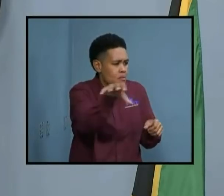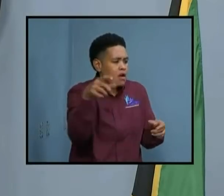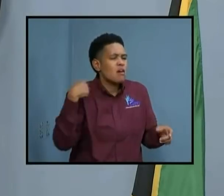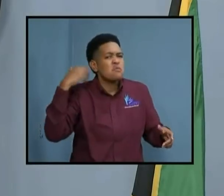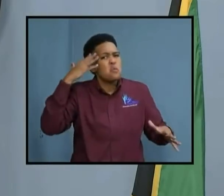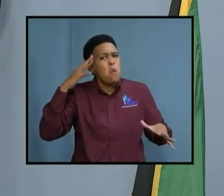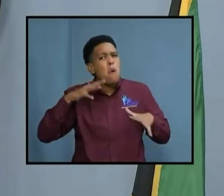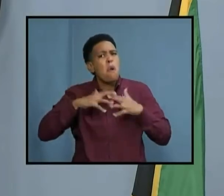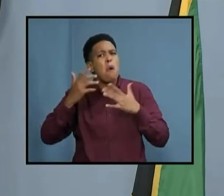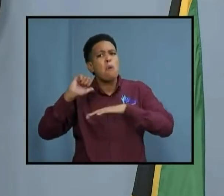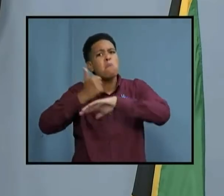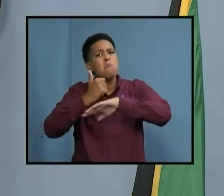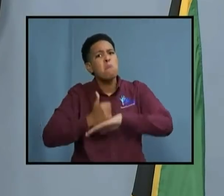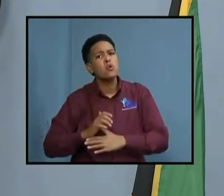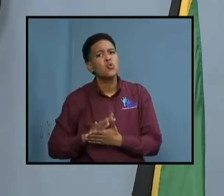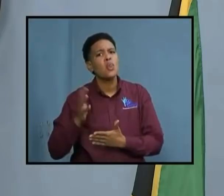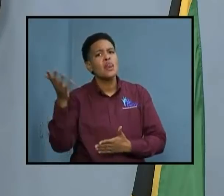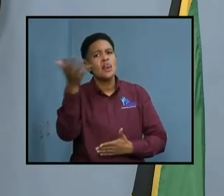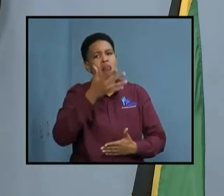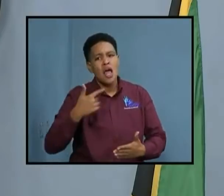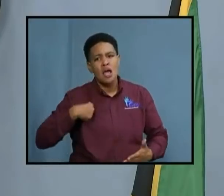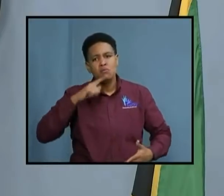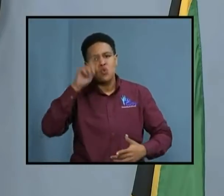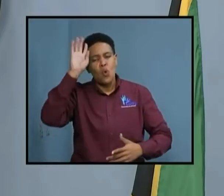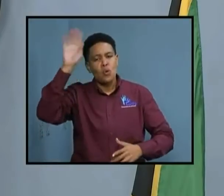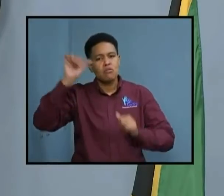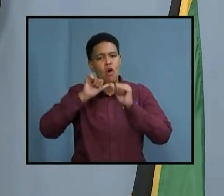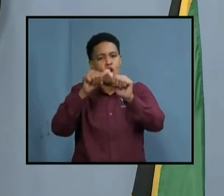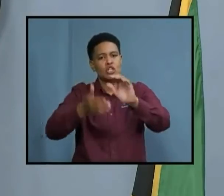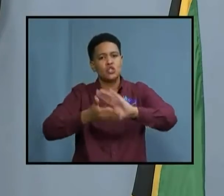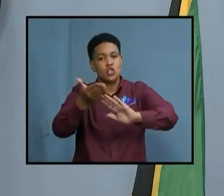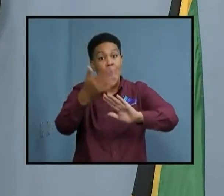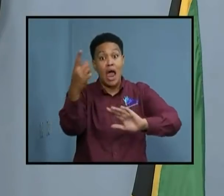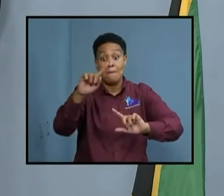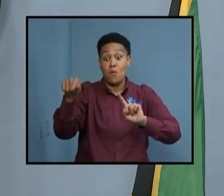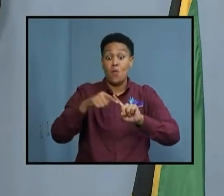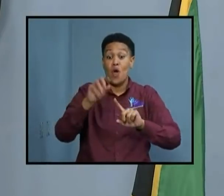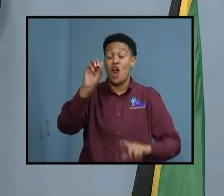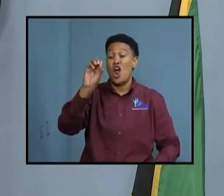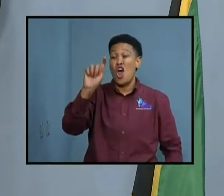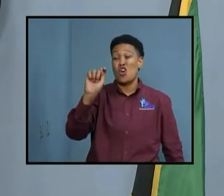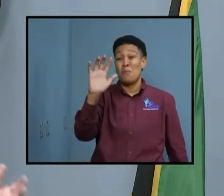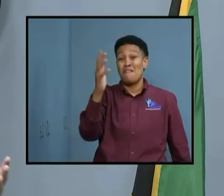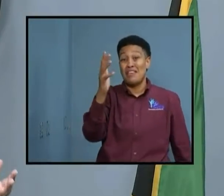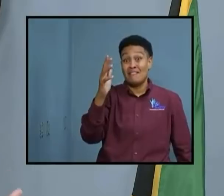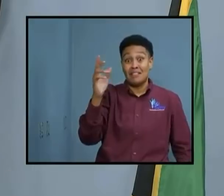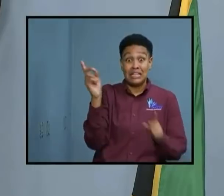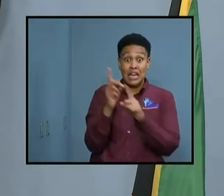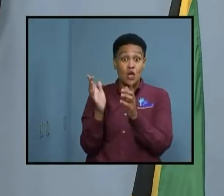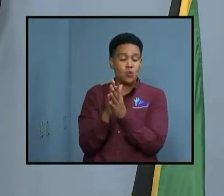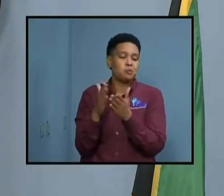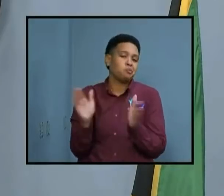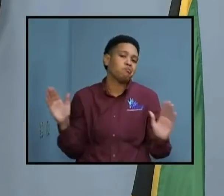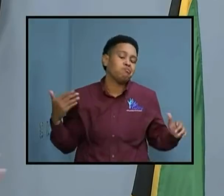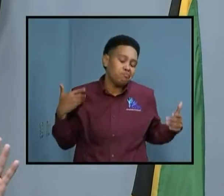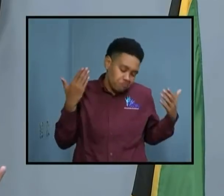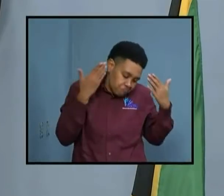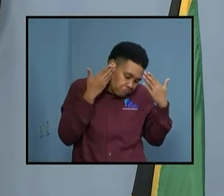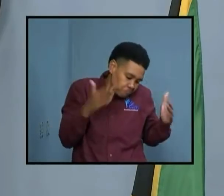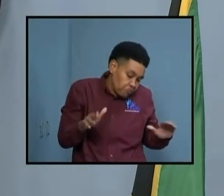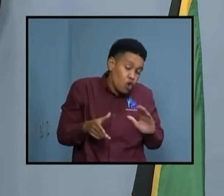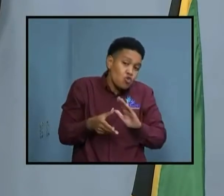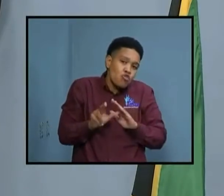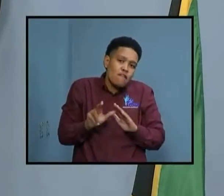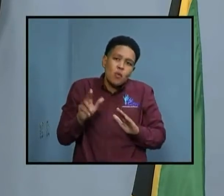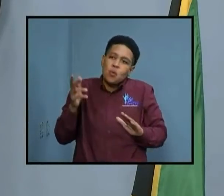is taking place, and I'm sure that will continue. As to whether October 5th is the date or not, or there's a review, that's a